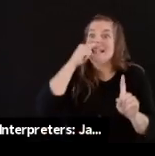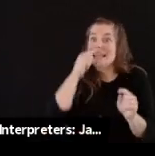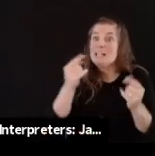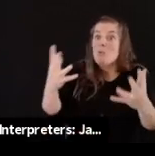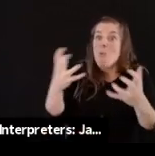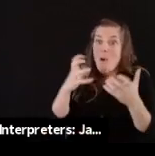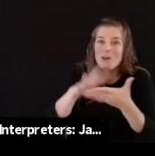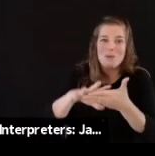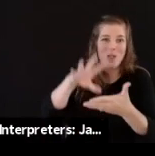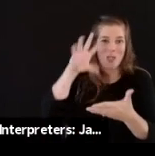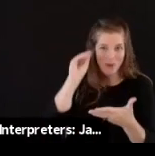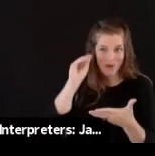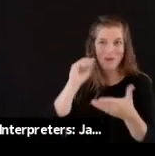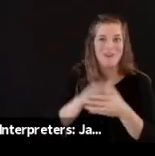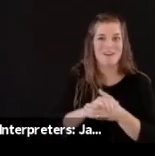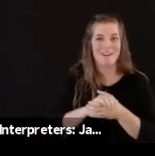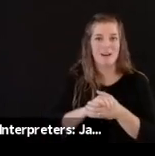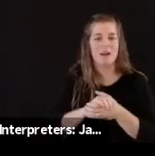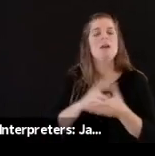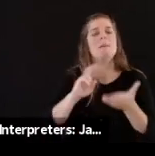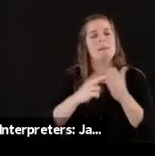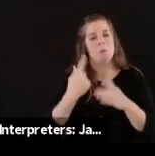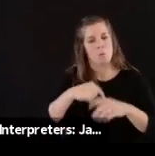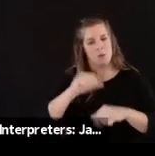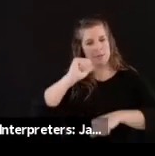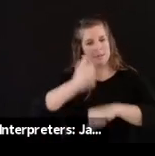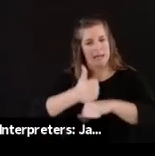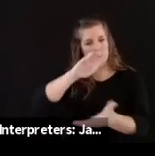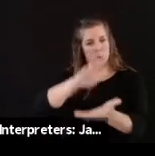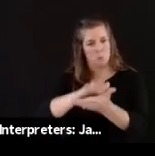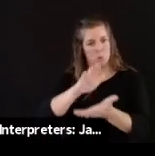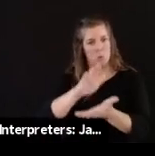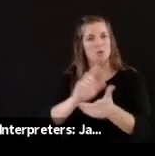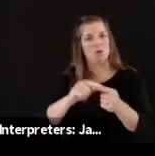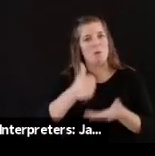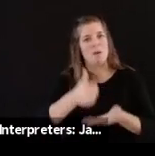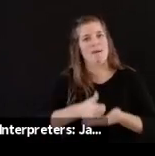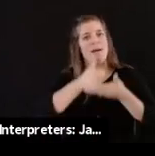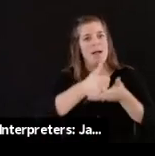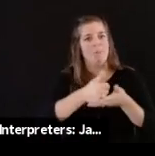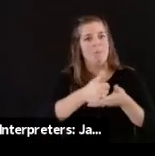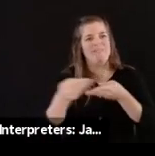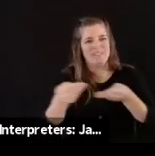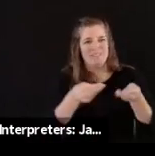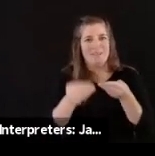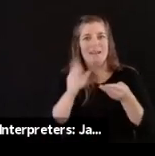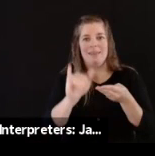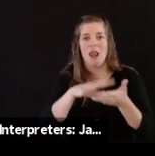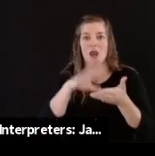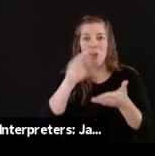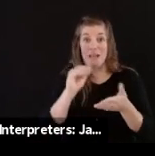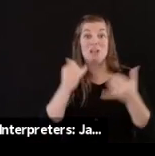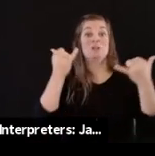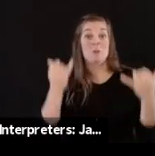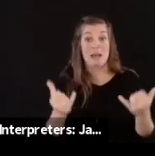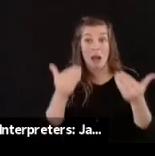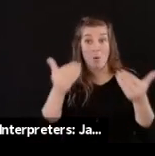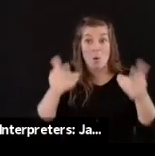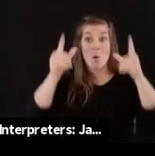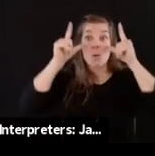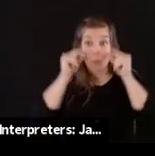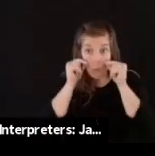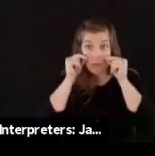school, then we can set up schools to facilitate that kind of learning. So do me a favor and close your eyes for a